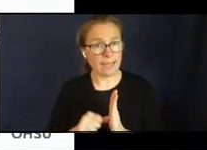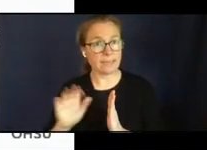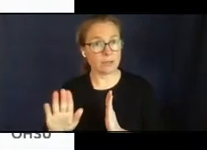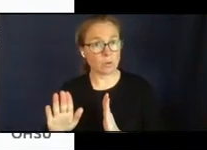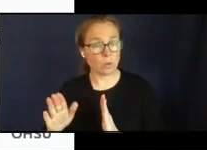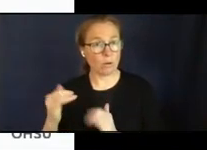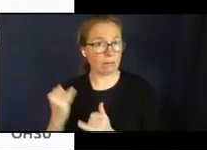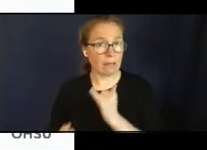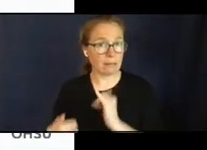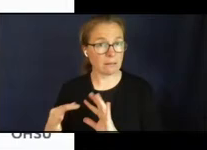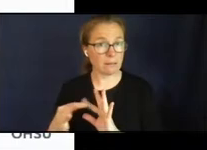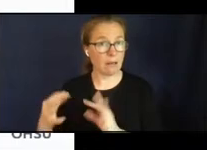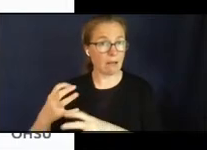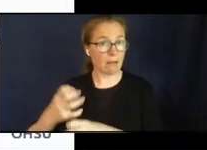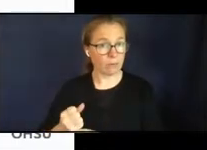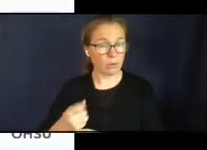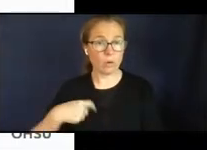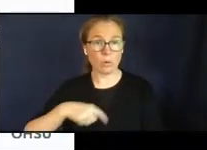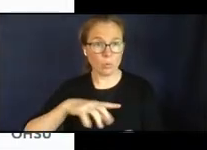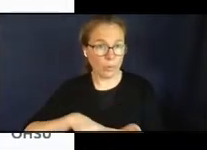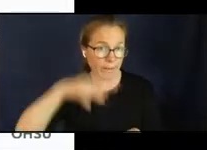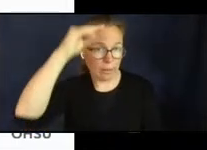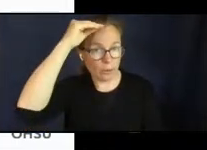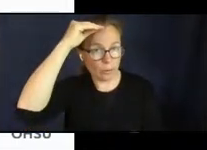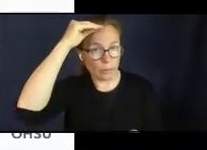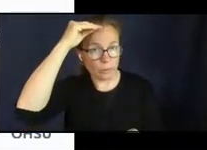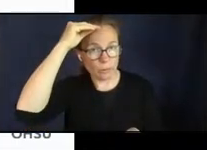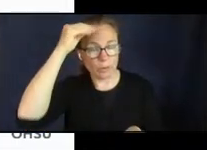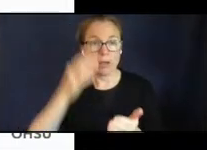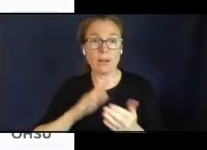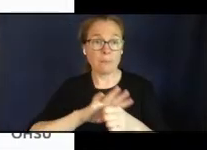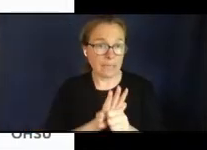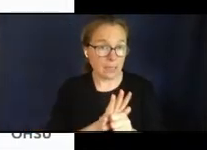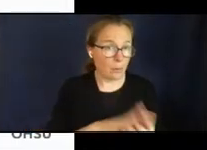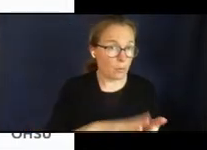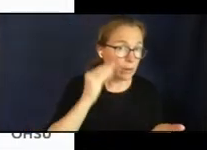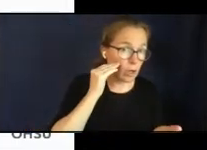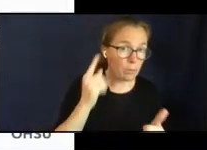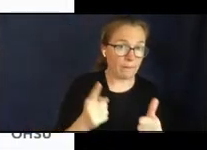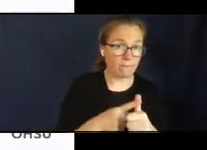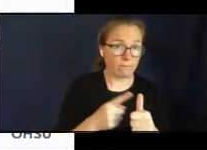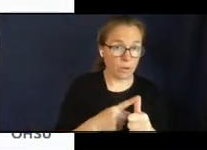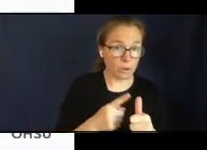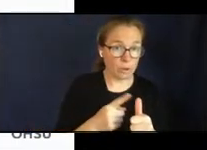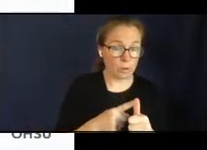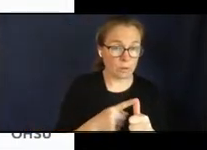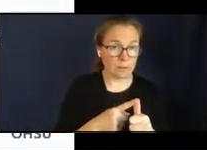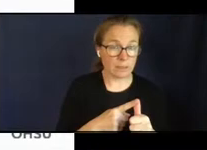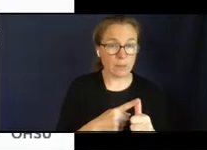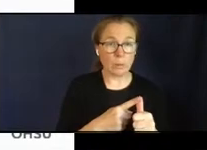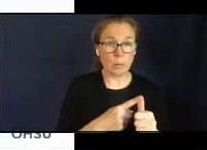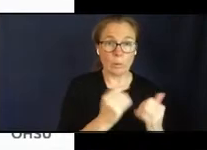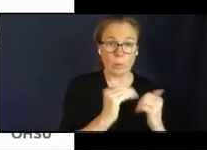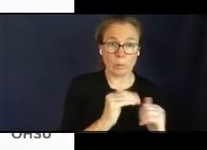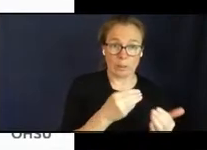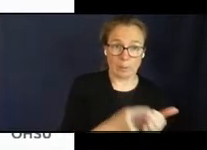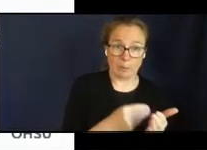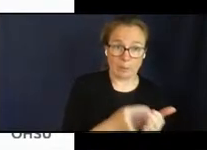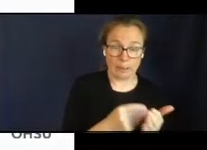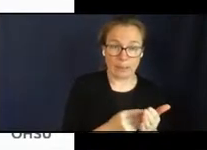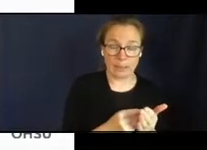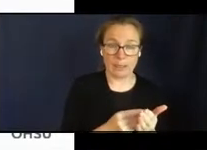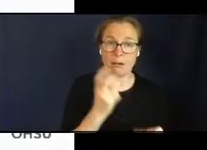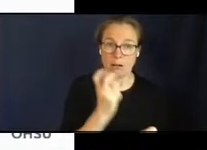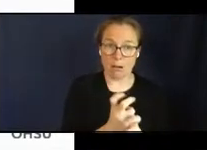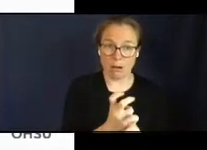we're learning, and we learned through the pandemic, but we tightened first and loosened later. The tightening was difficult, and I want to commend the university